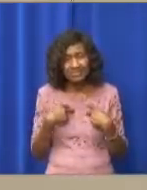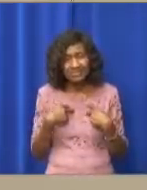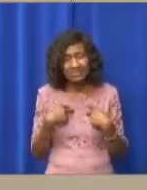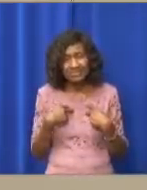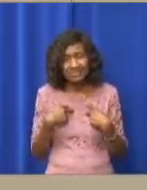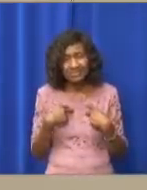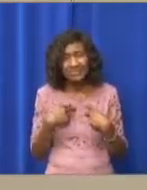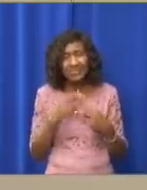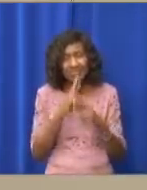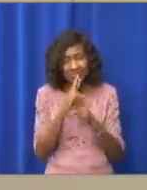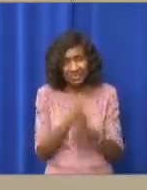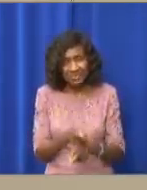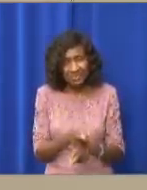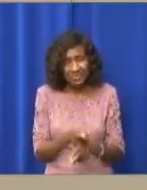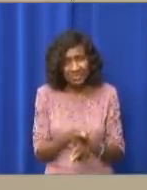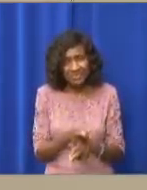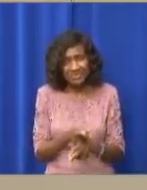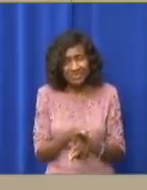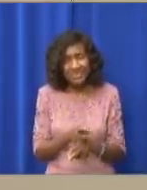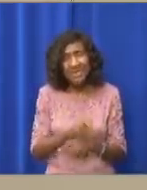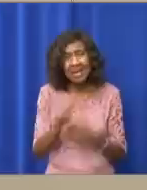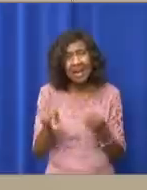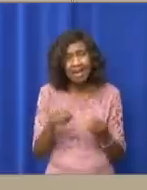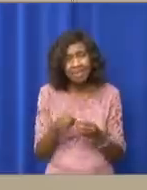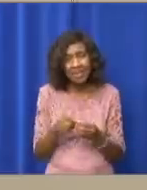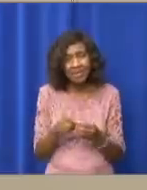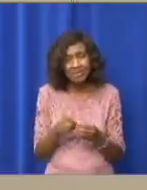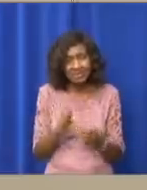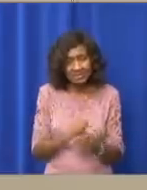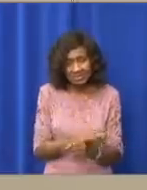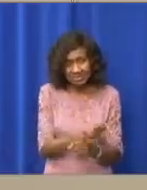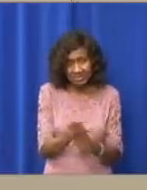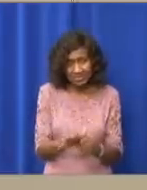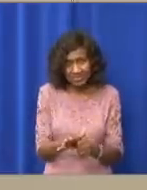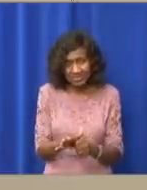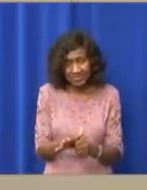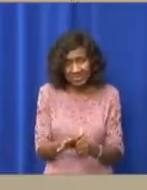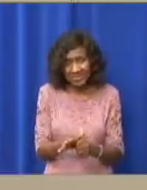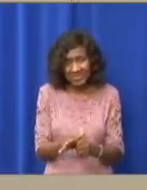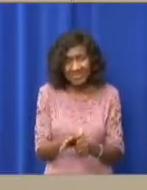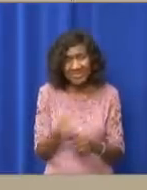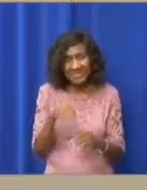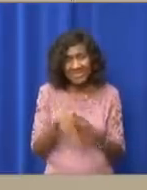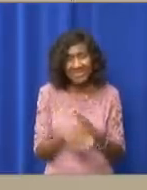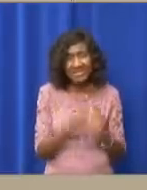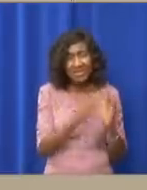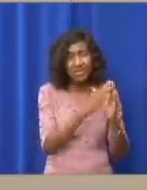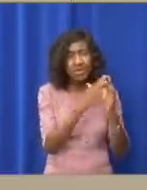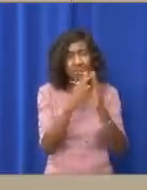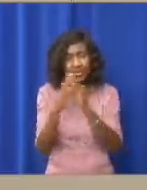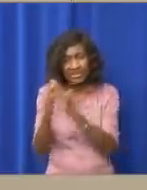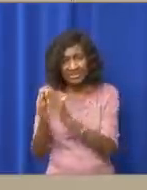on what the virus is doing or hopefully not doing in the broader community. And as